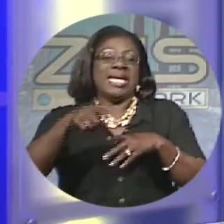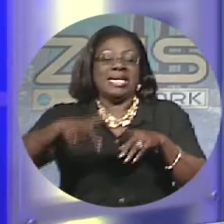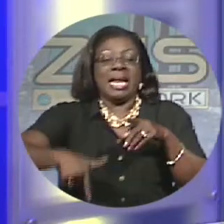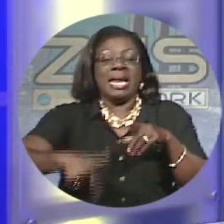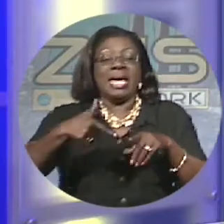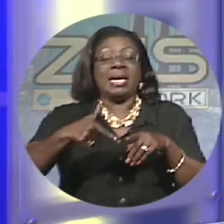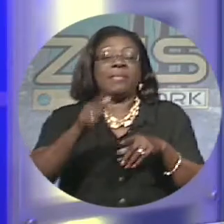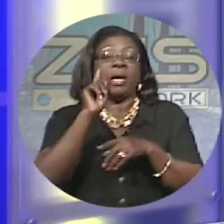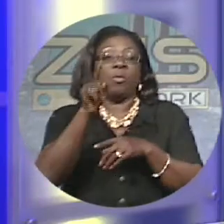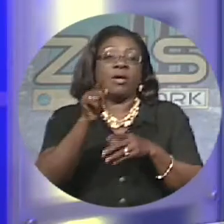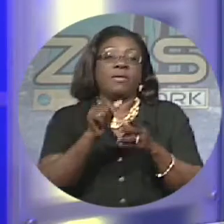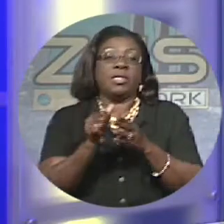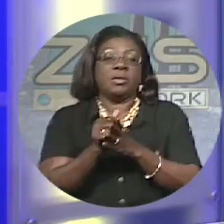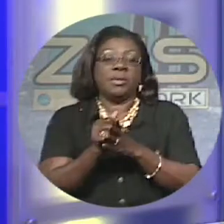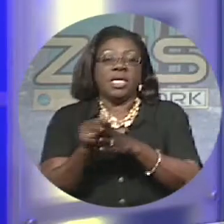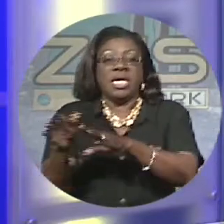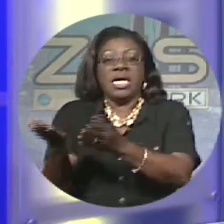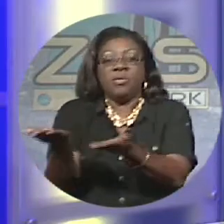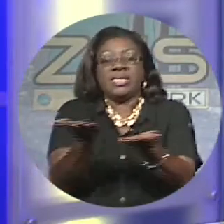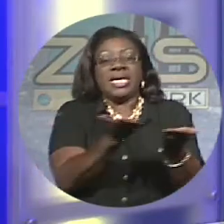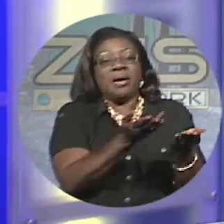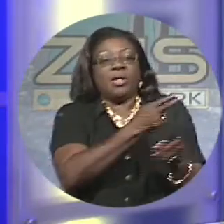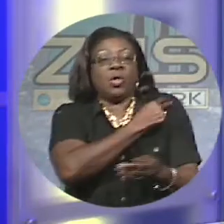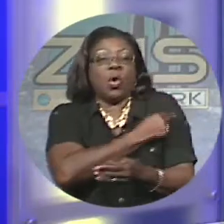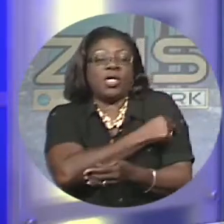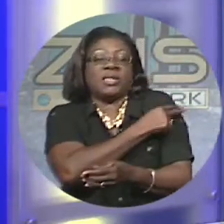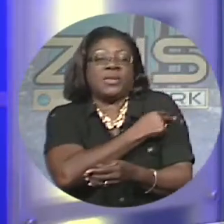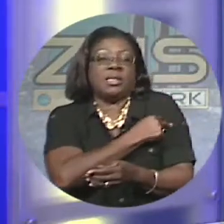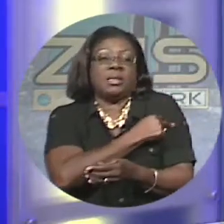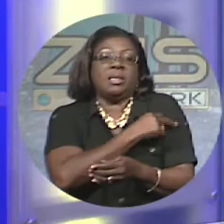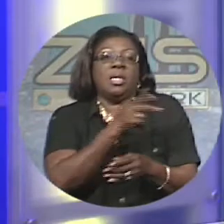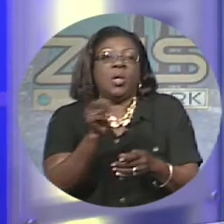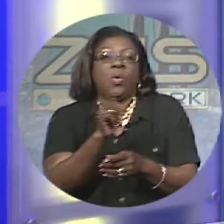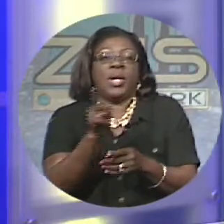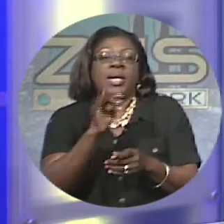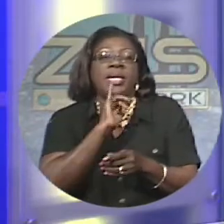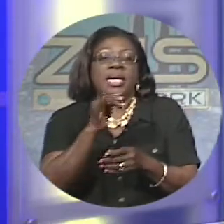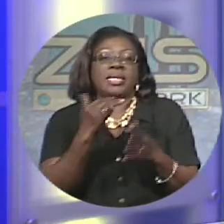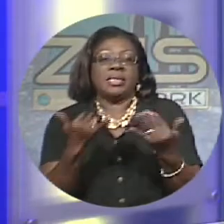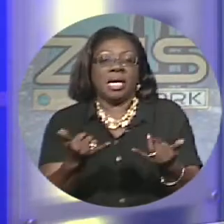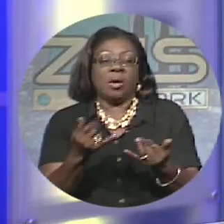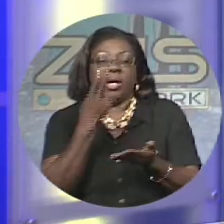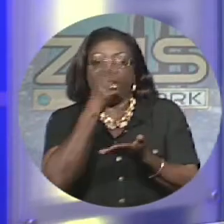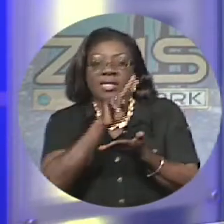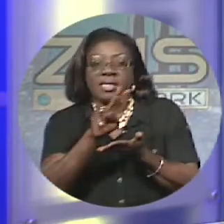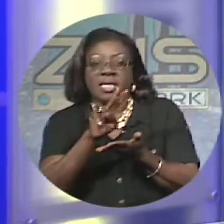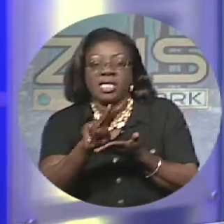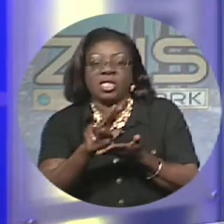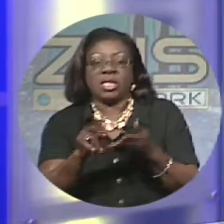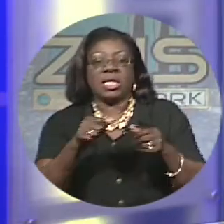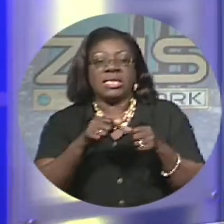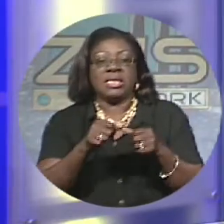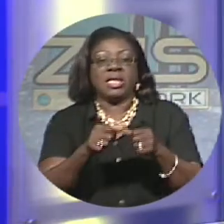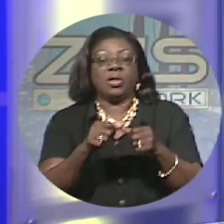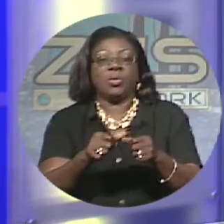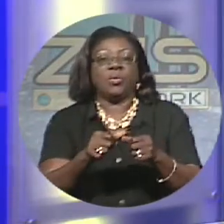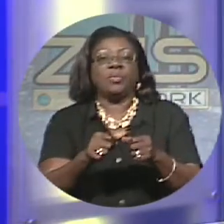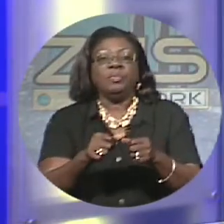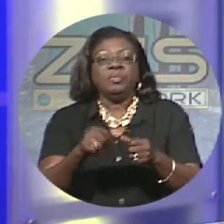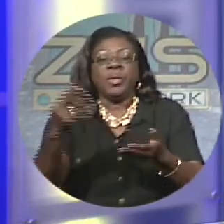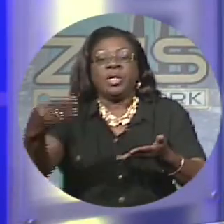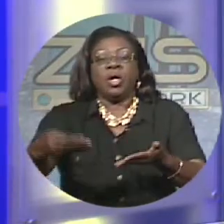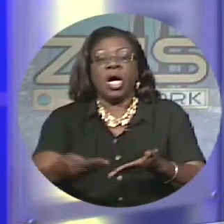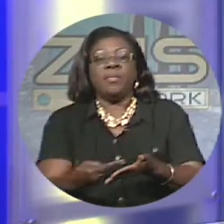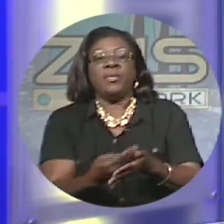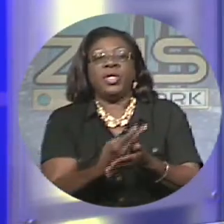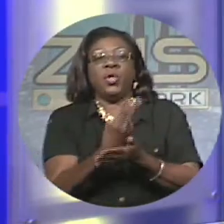He was transported to the hospital where he's detained in stable condition. Investigations are ongoing. The Urban Renewal